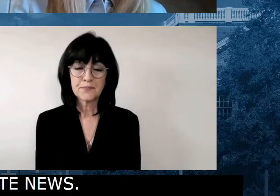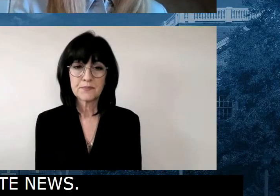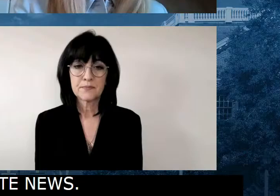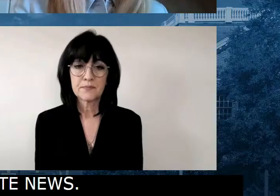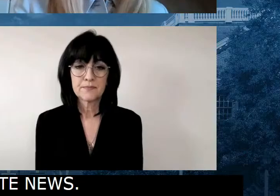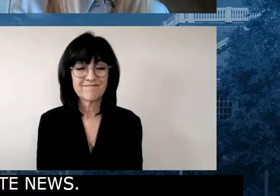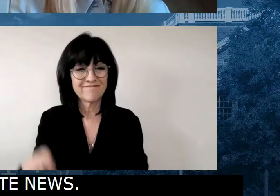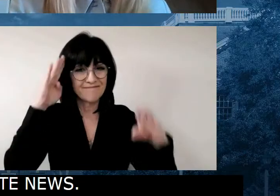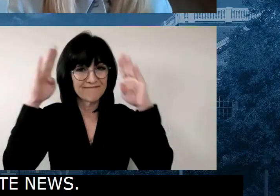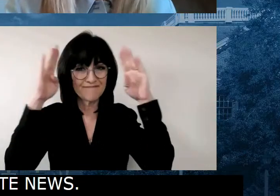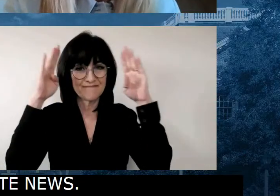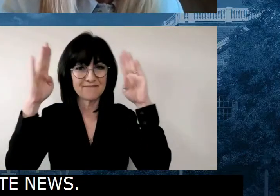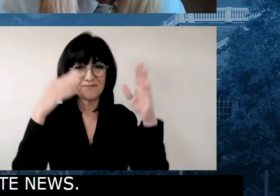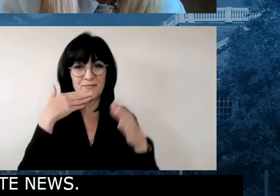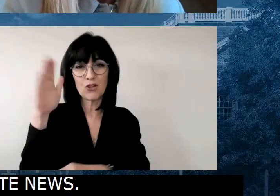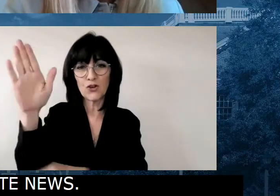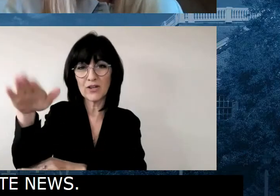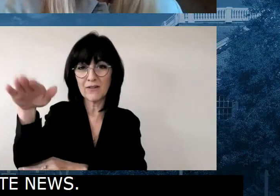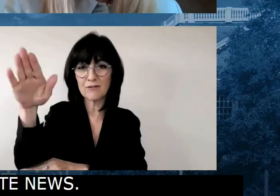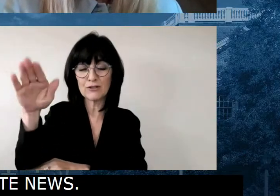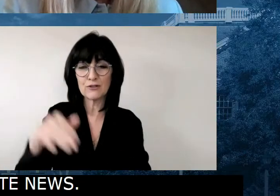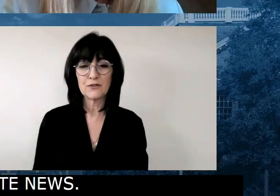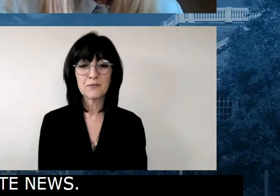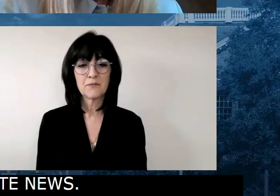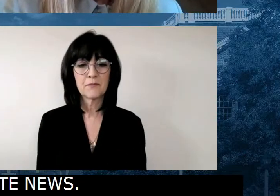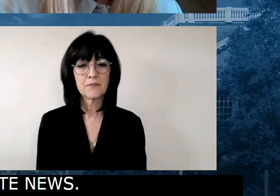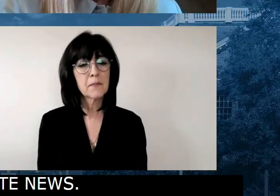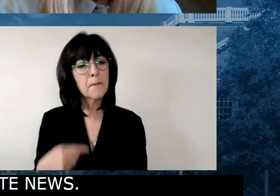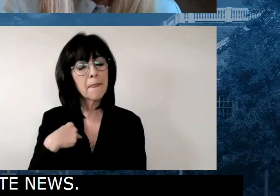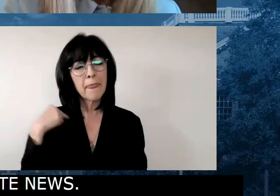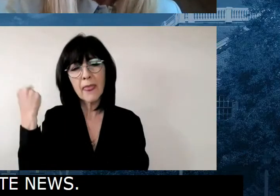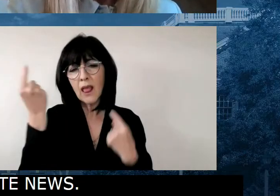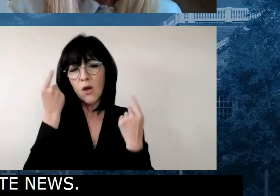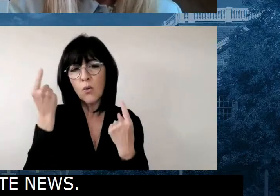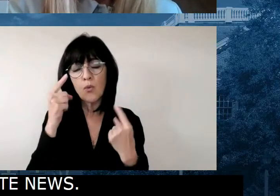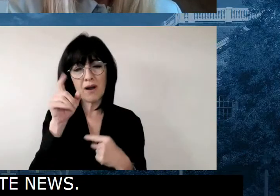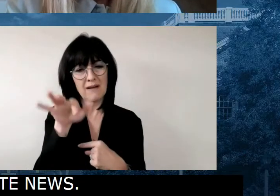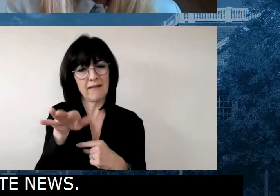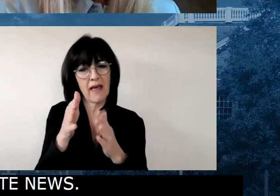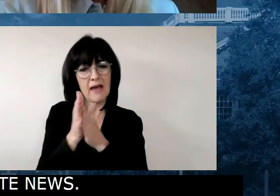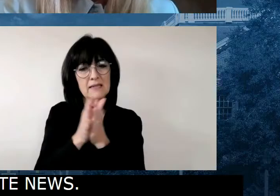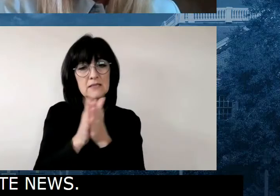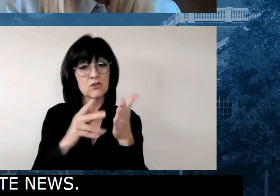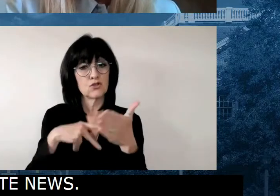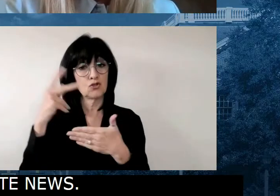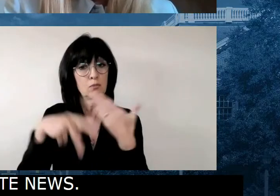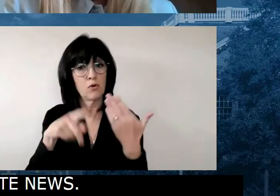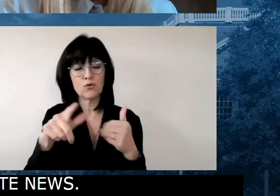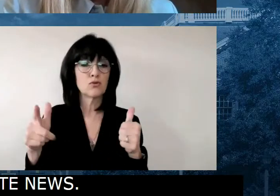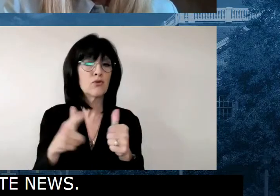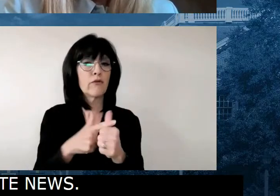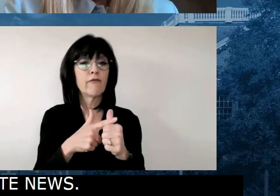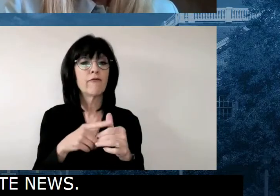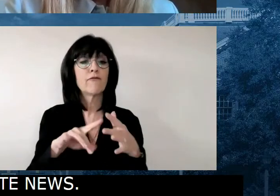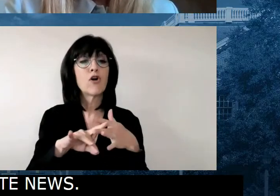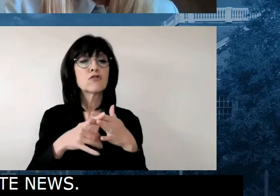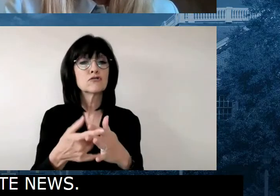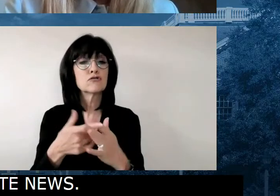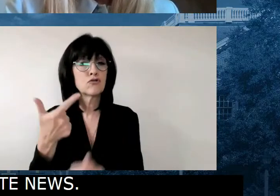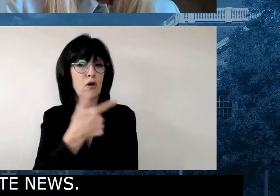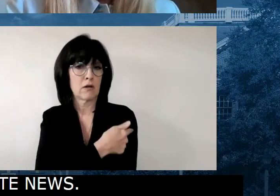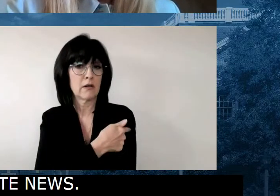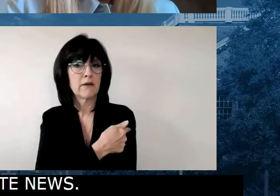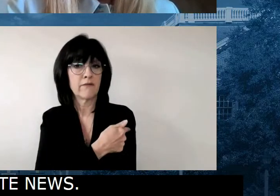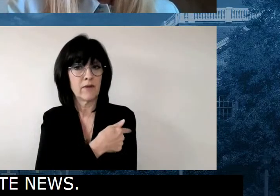Hey everyone, good afternoon. Just wondering on the incentive program, when you first started vaccinations, was it always